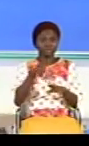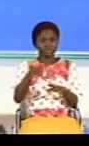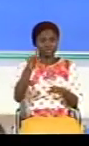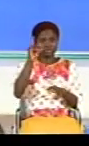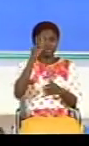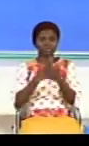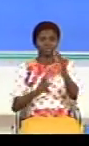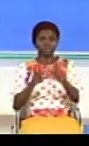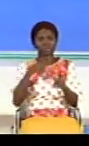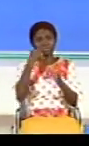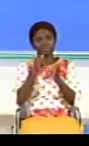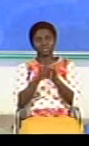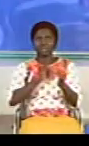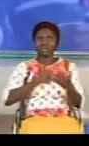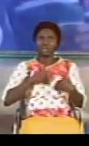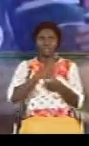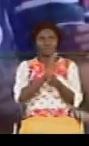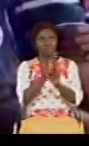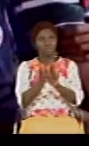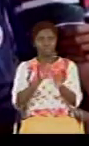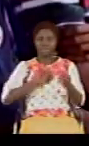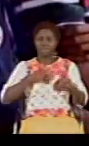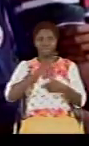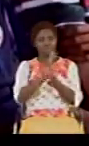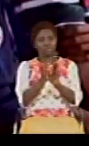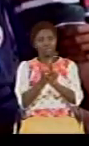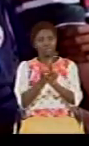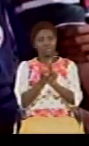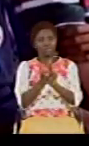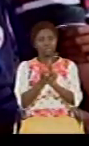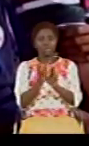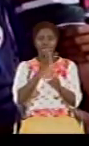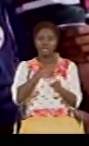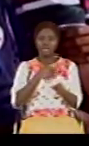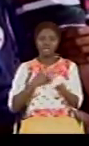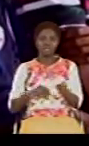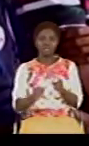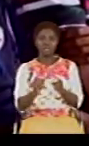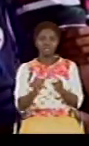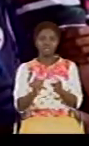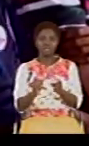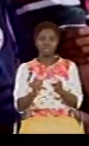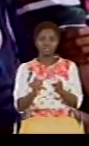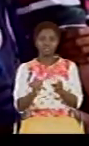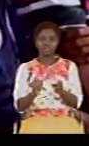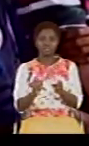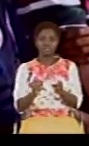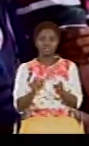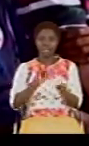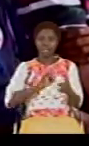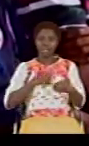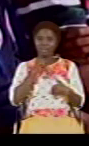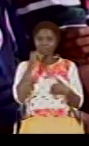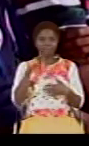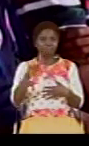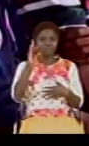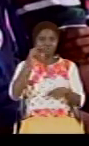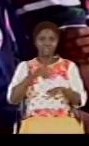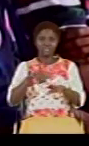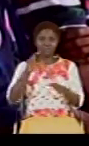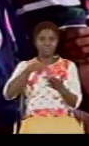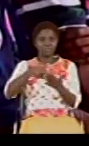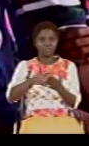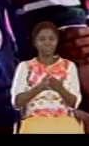repented, I've repented, and yet I cannot see the times of refreshing. And sometimes we go out to